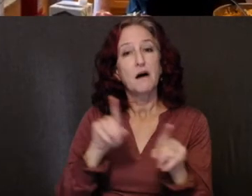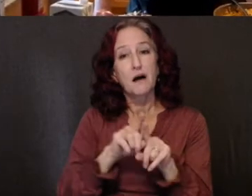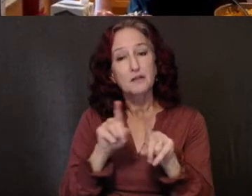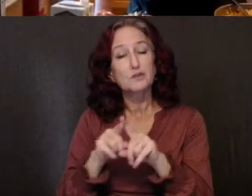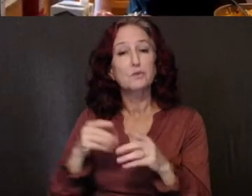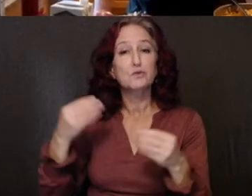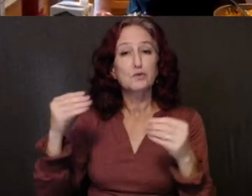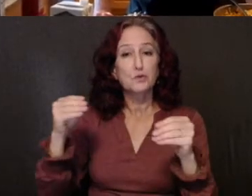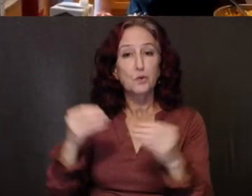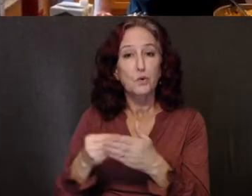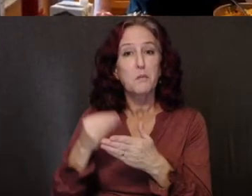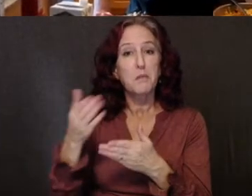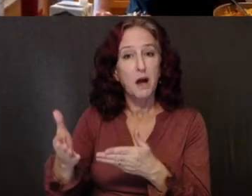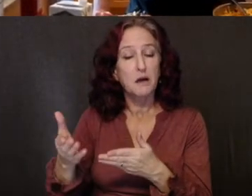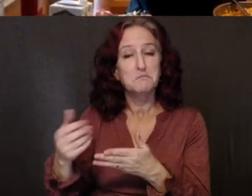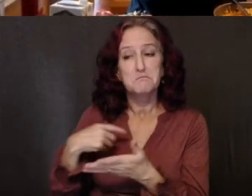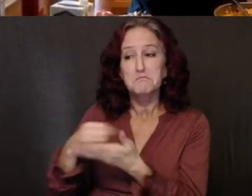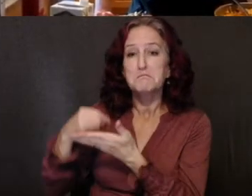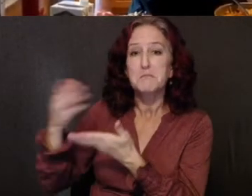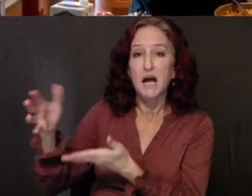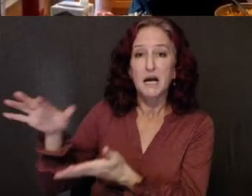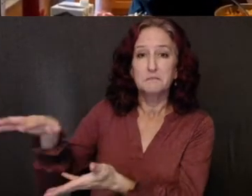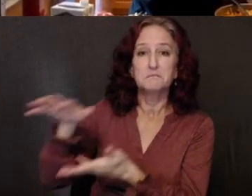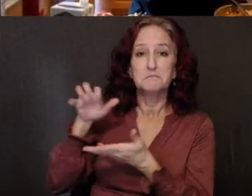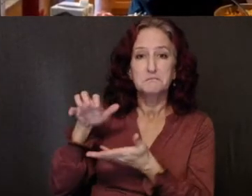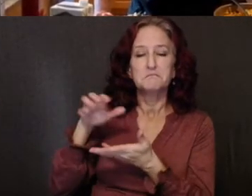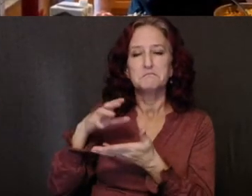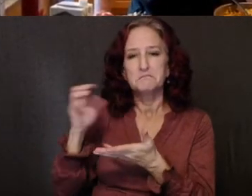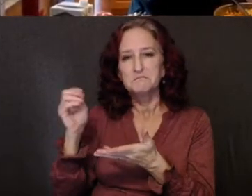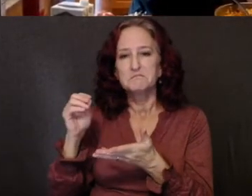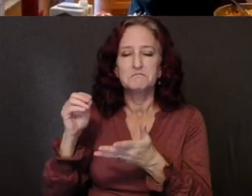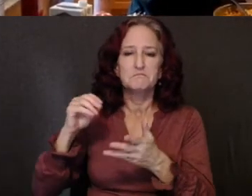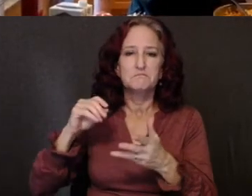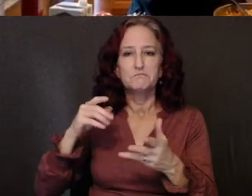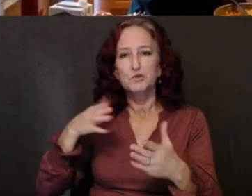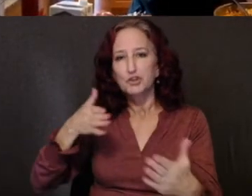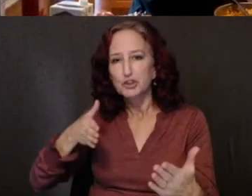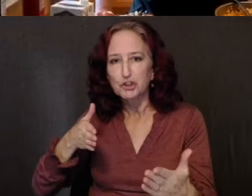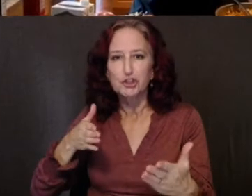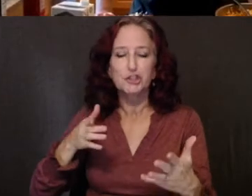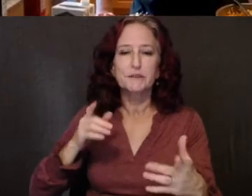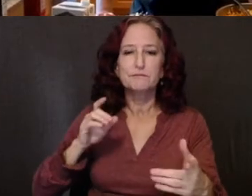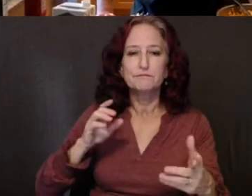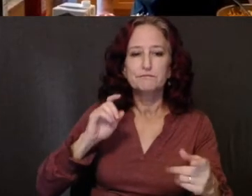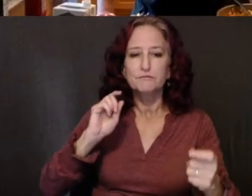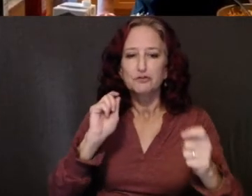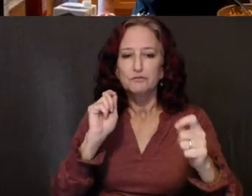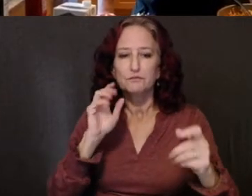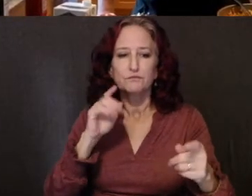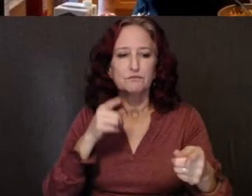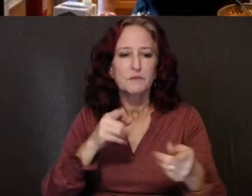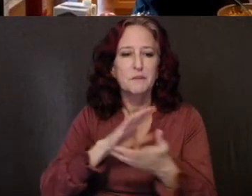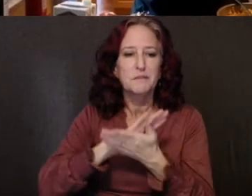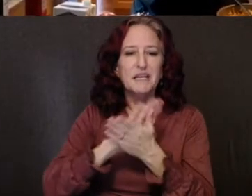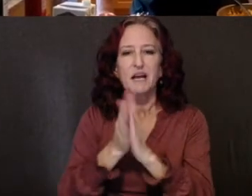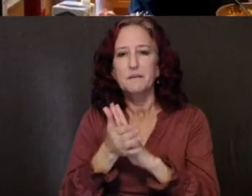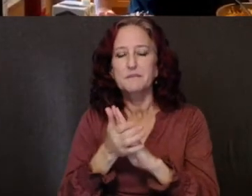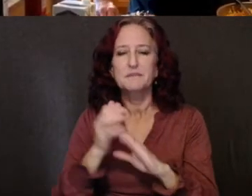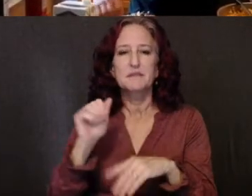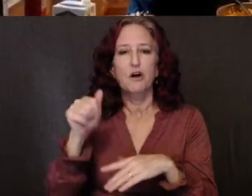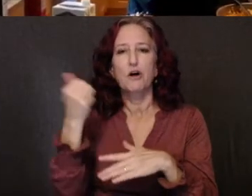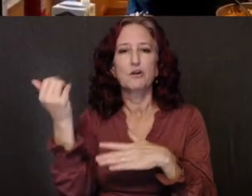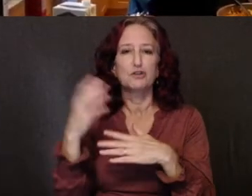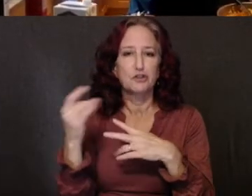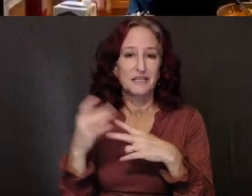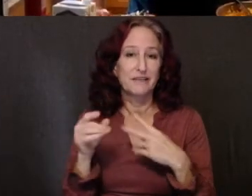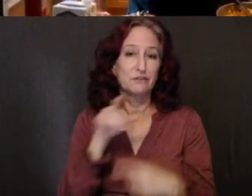I'll be serving that this year. And also I use a couple other store-bought things that then I